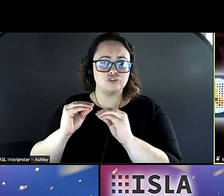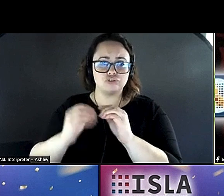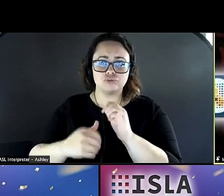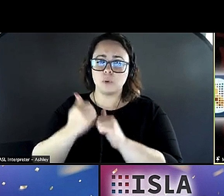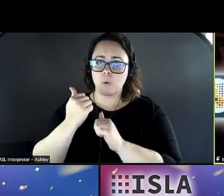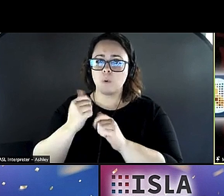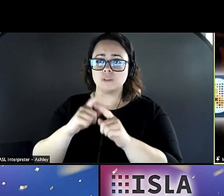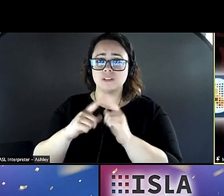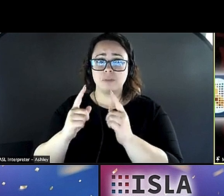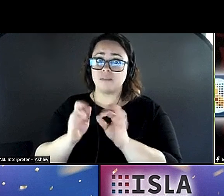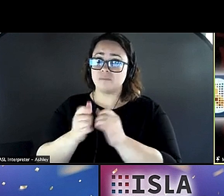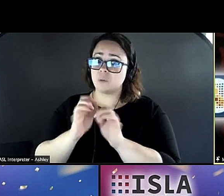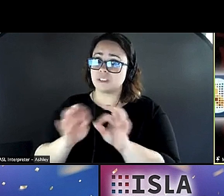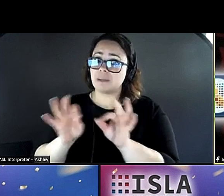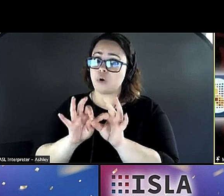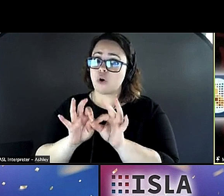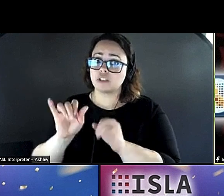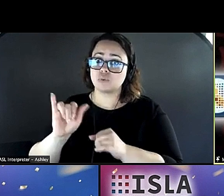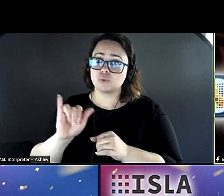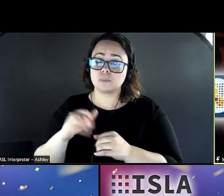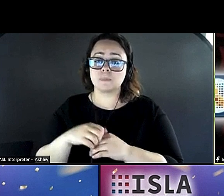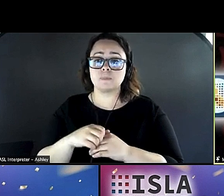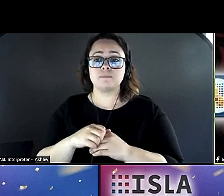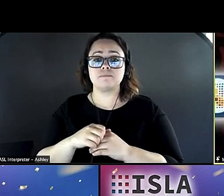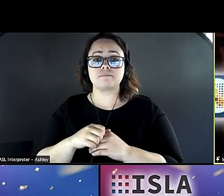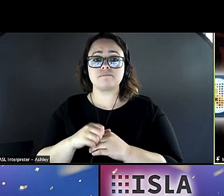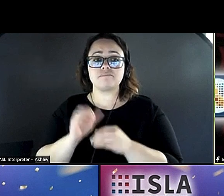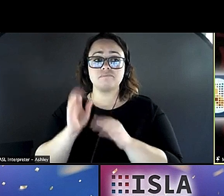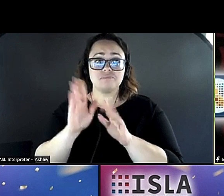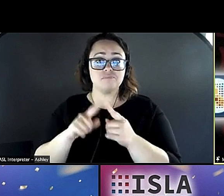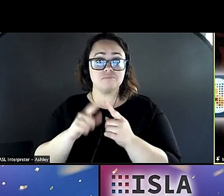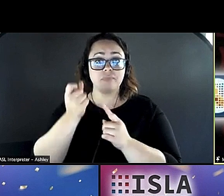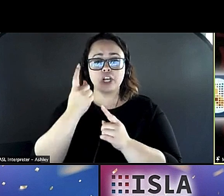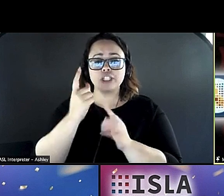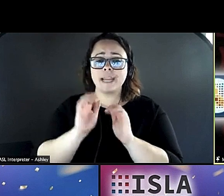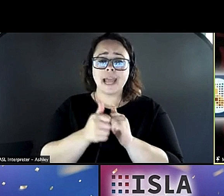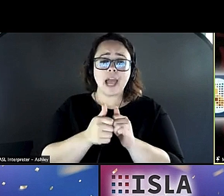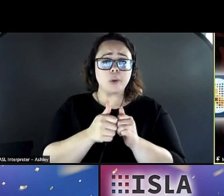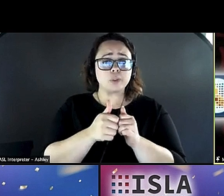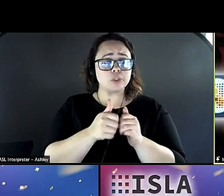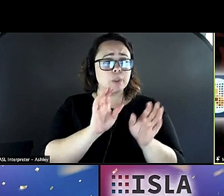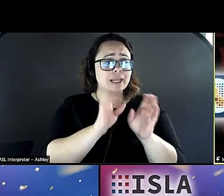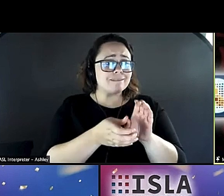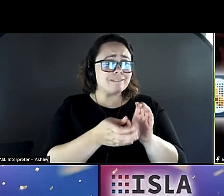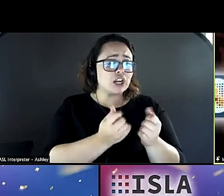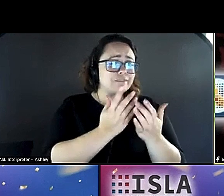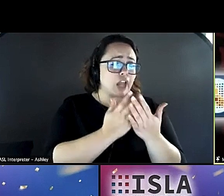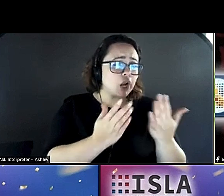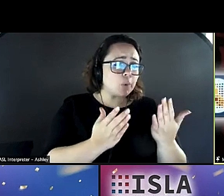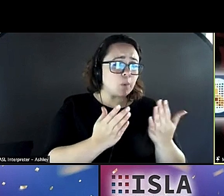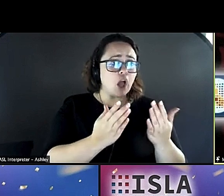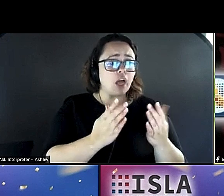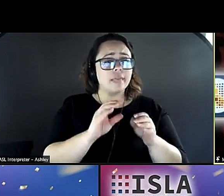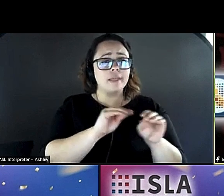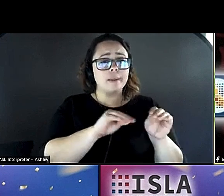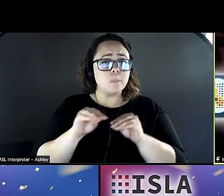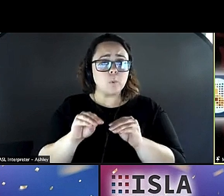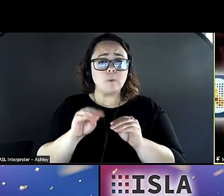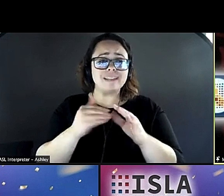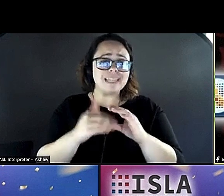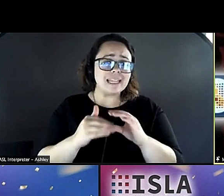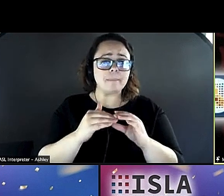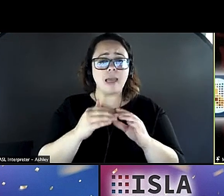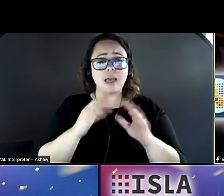the most important. It's great to understand how to configure a firewall or write a script to remove nefarious emails from a tenant. However,